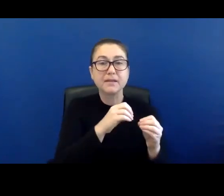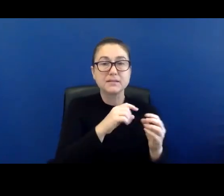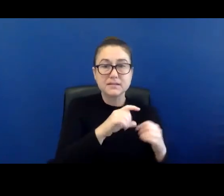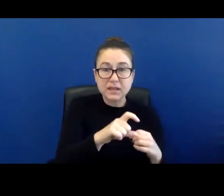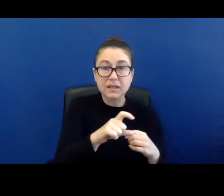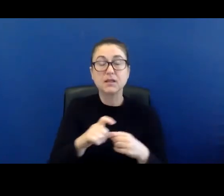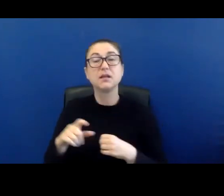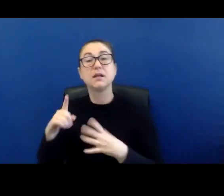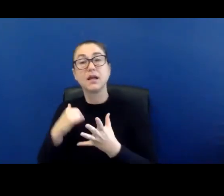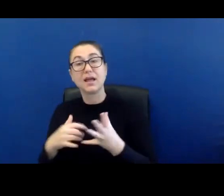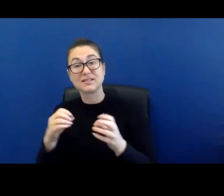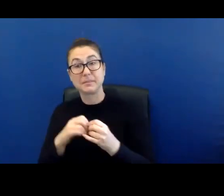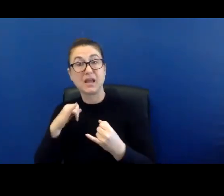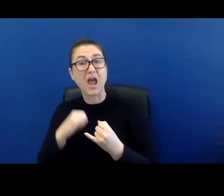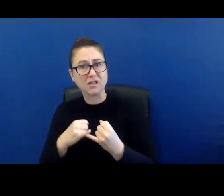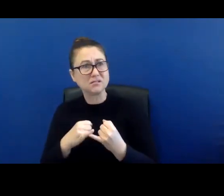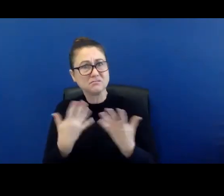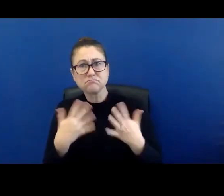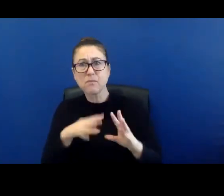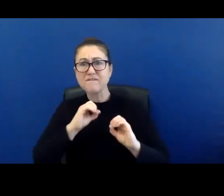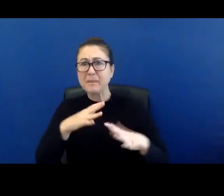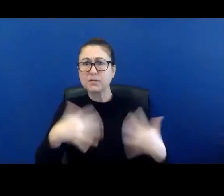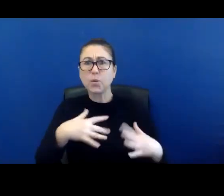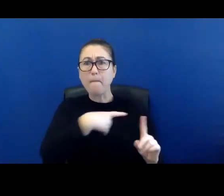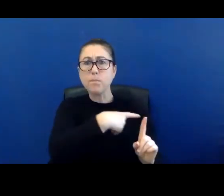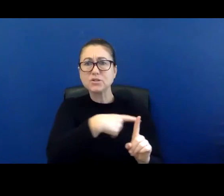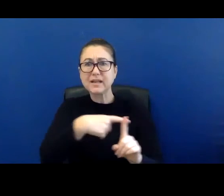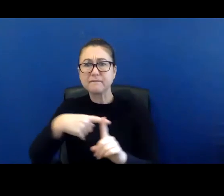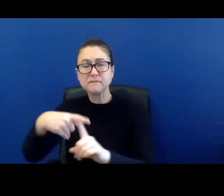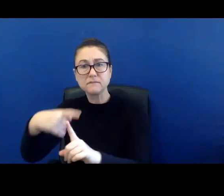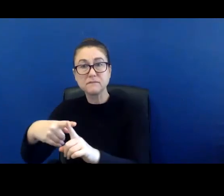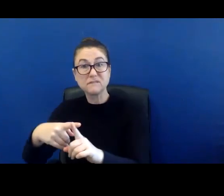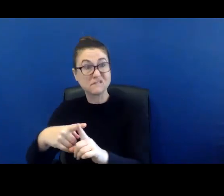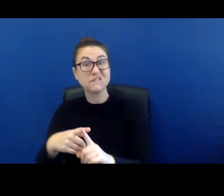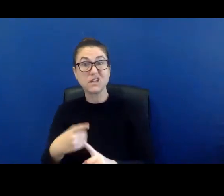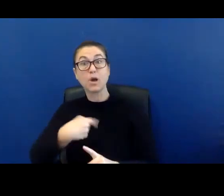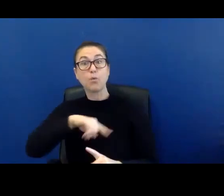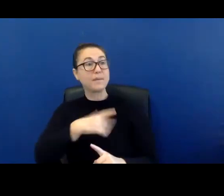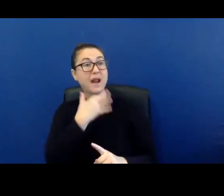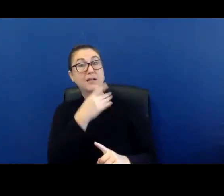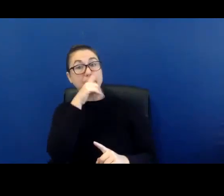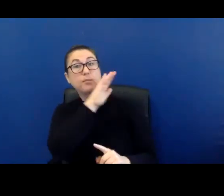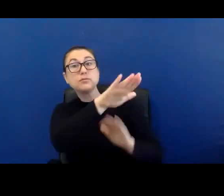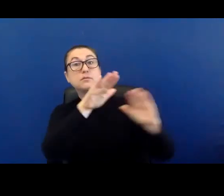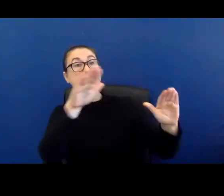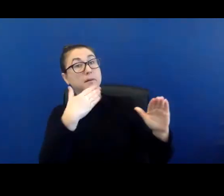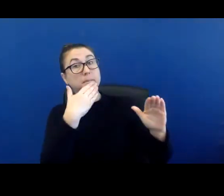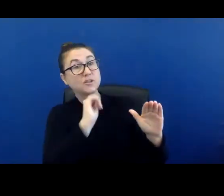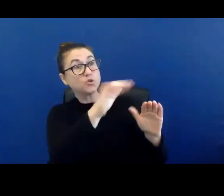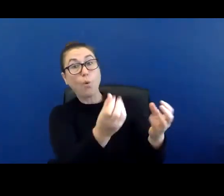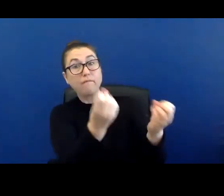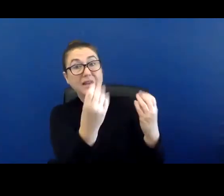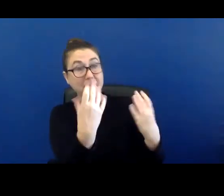has been incredibly positive. We have been inviting people to contribute their